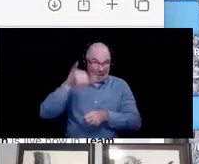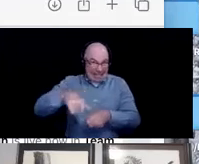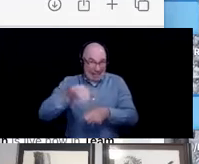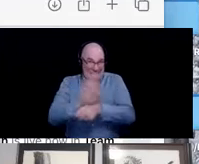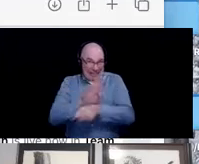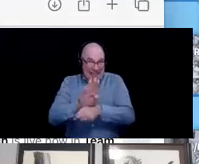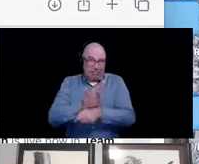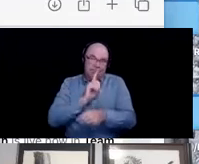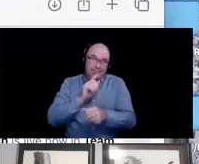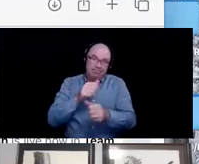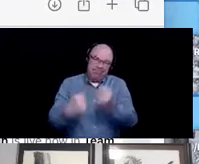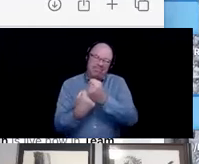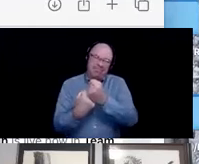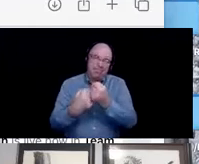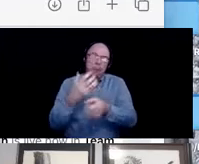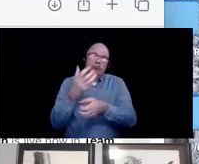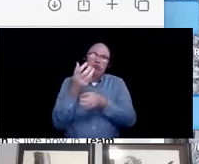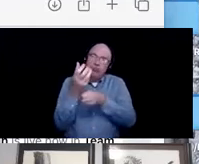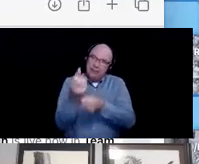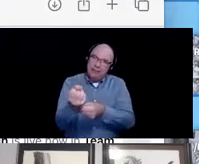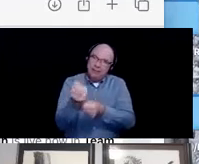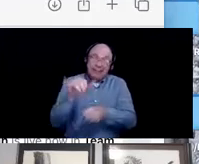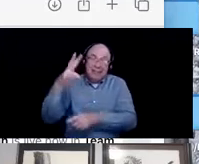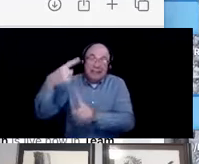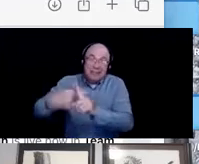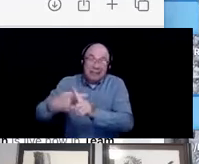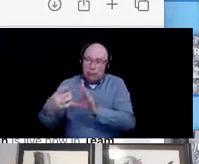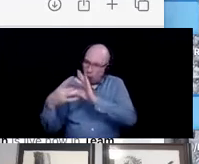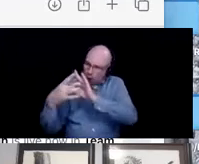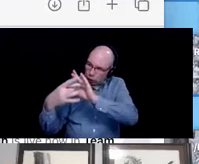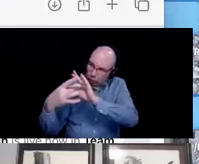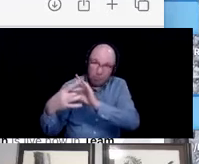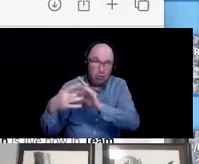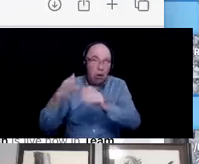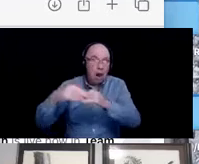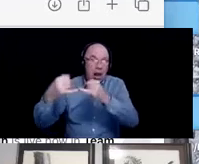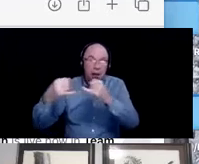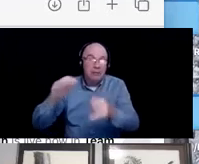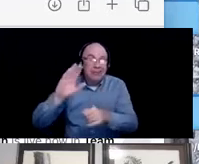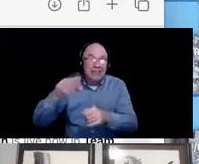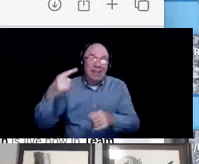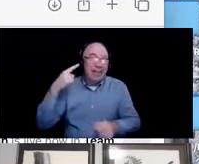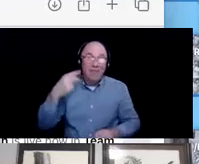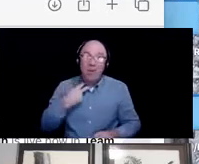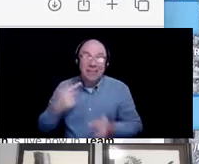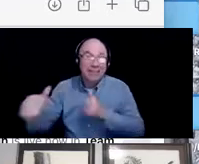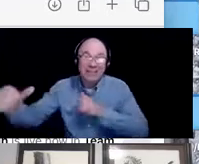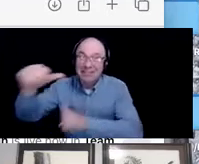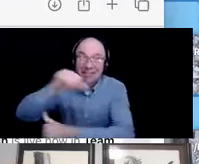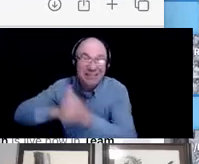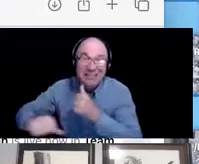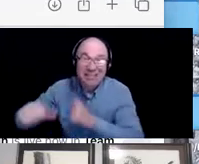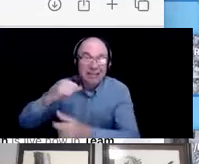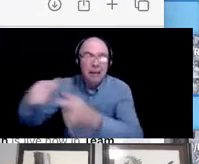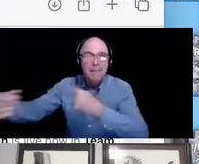trust. We established a relationship over 7 months online, never even hearing each other's voices. She kept